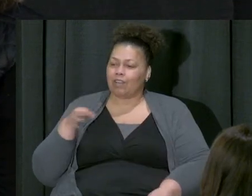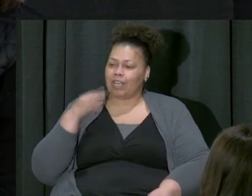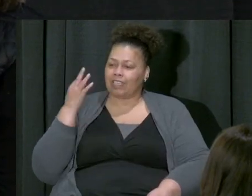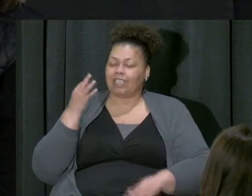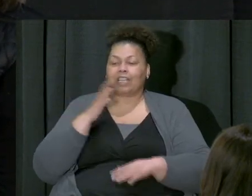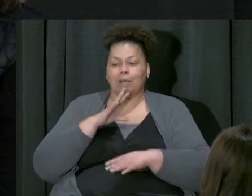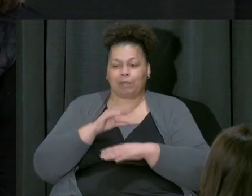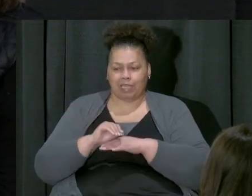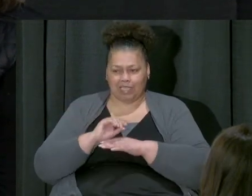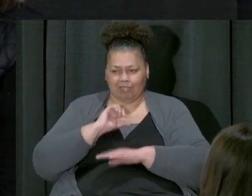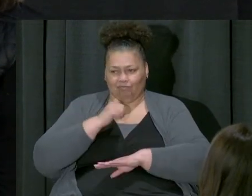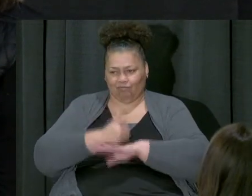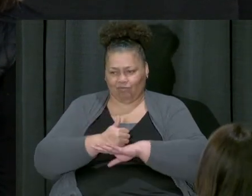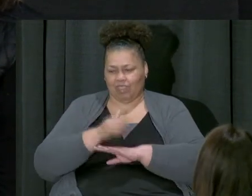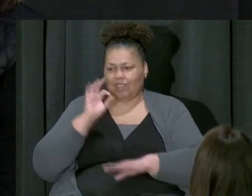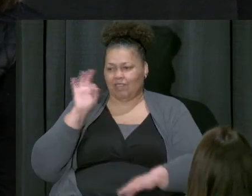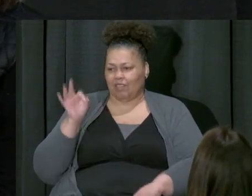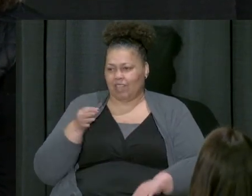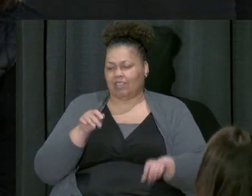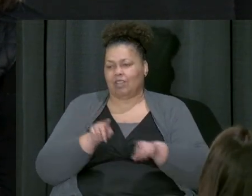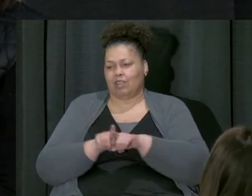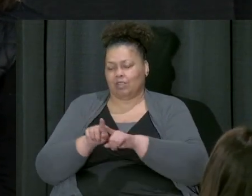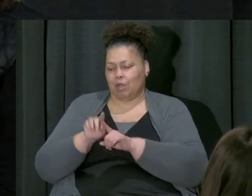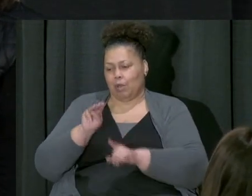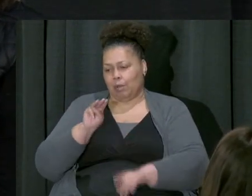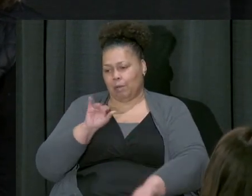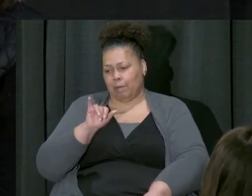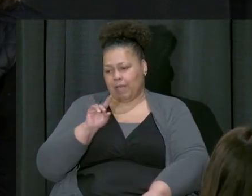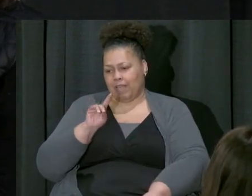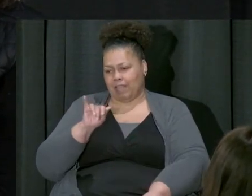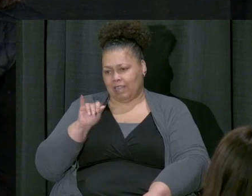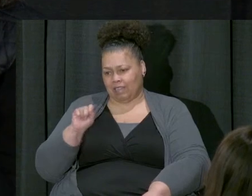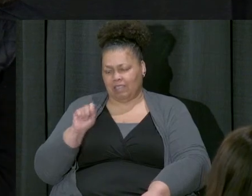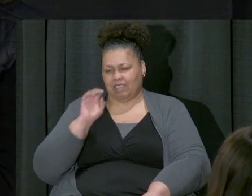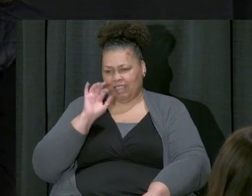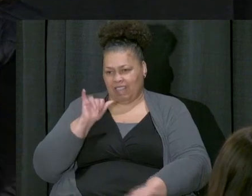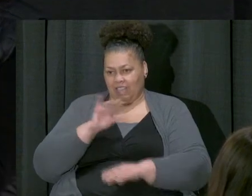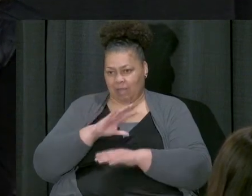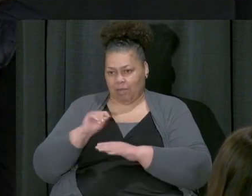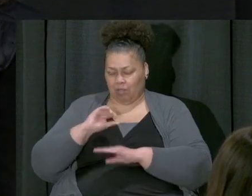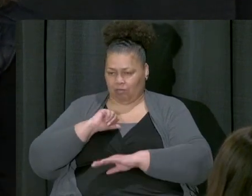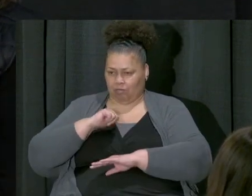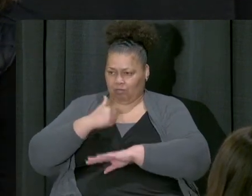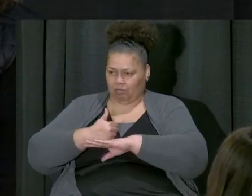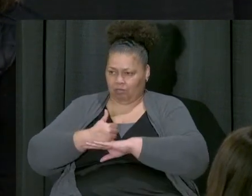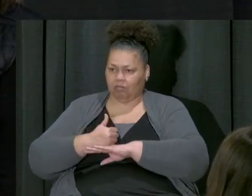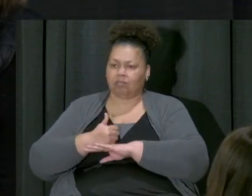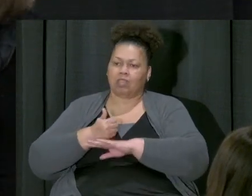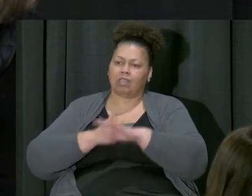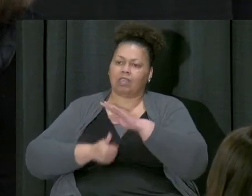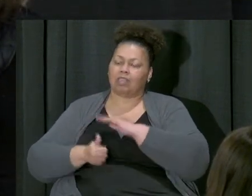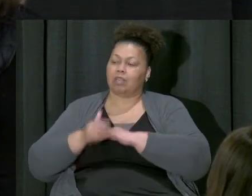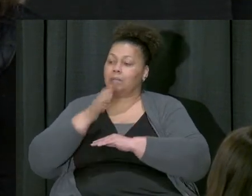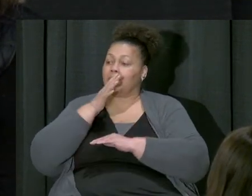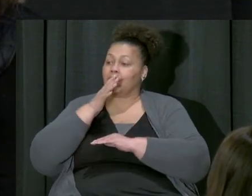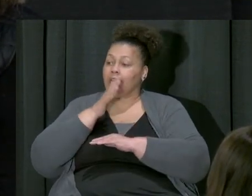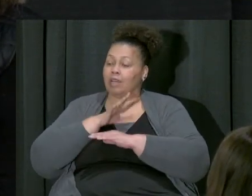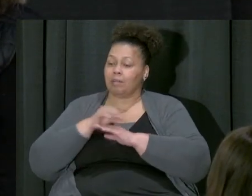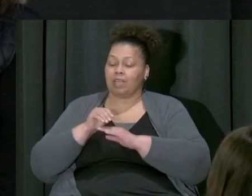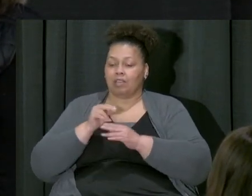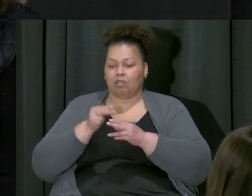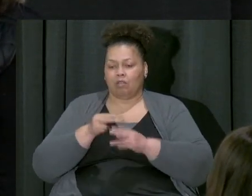company. So MyDys was born within a sister or mother company that is called